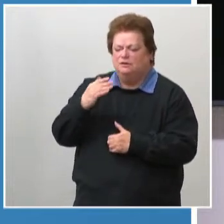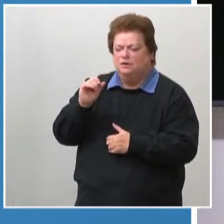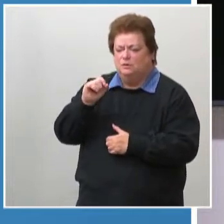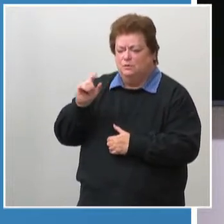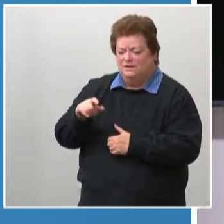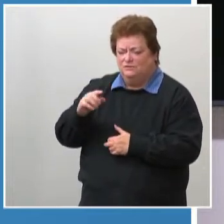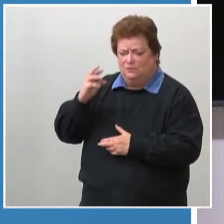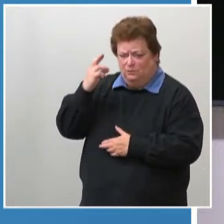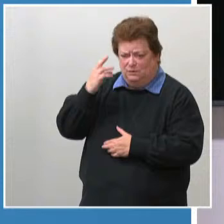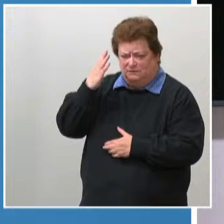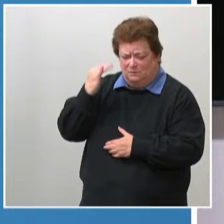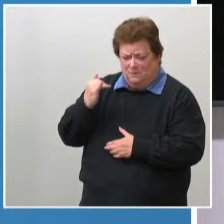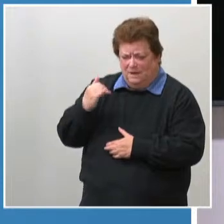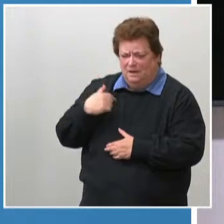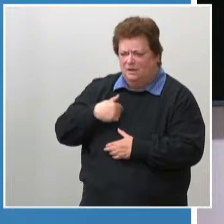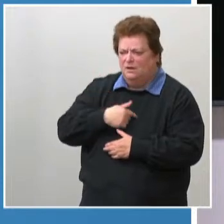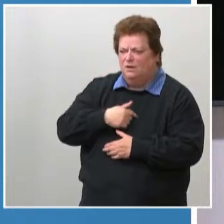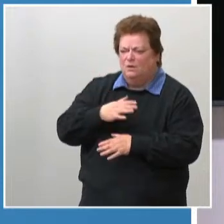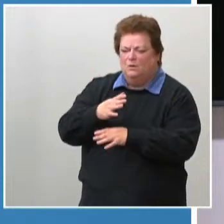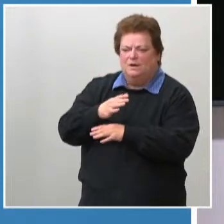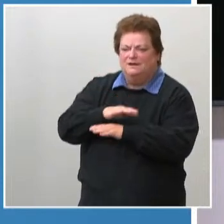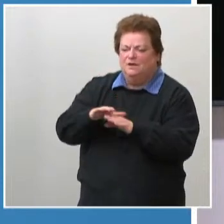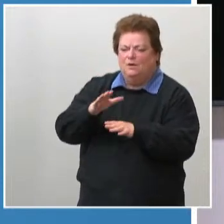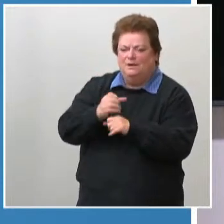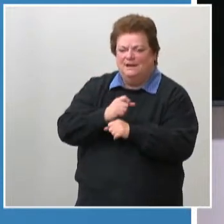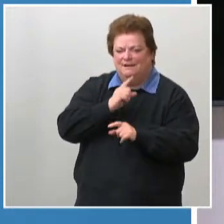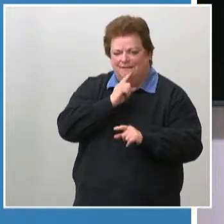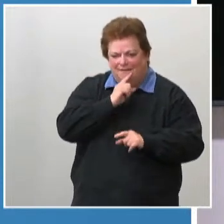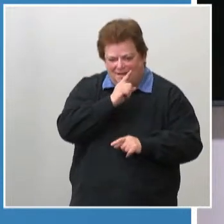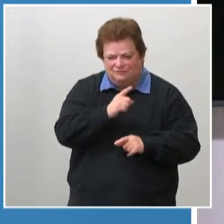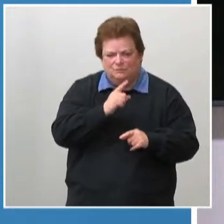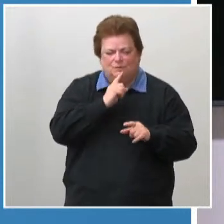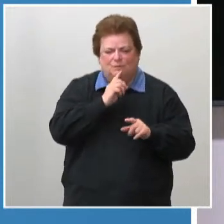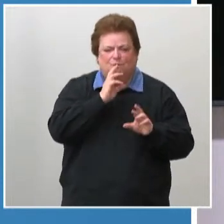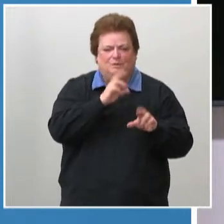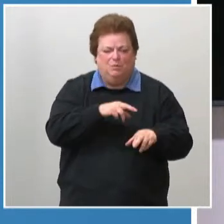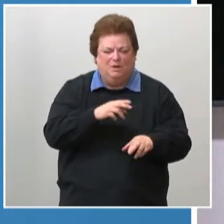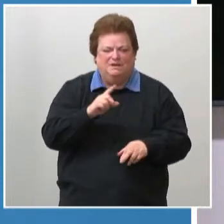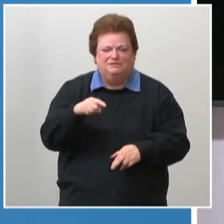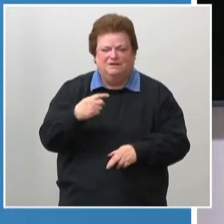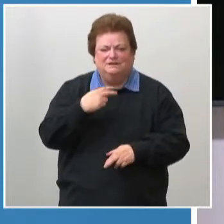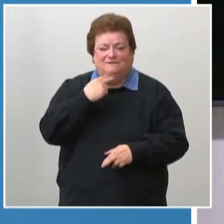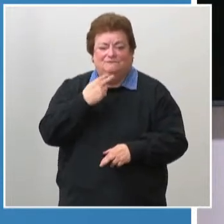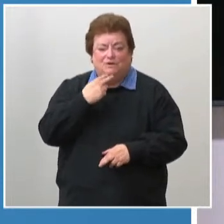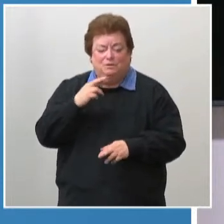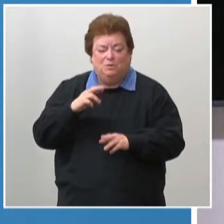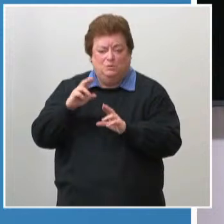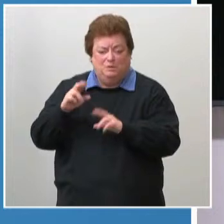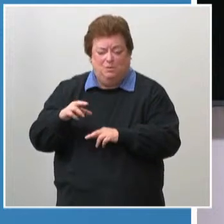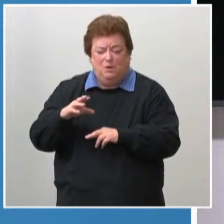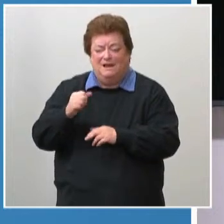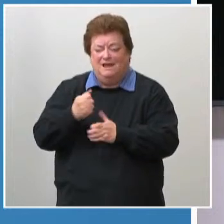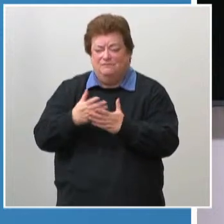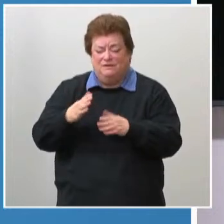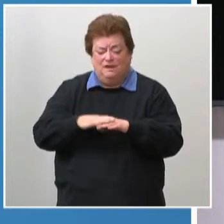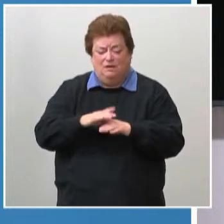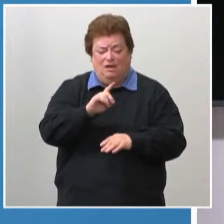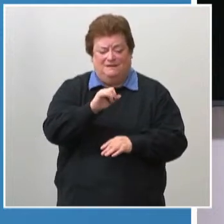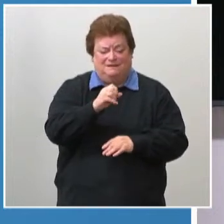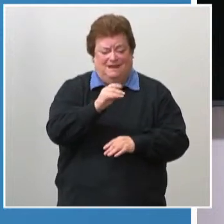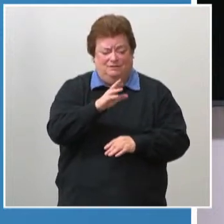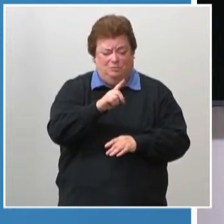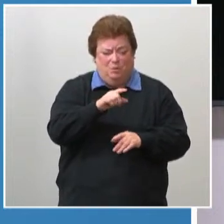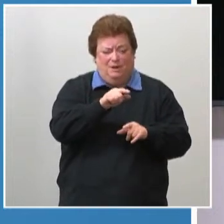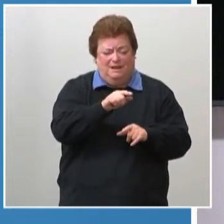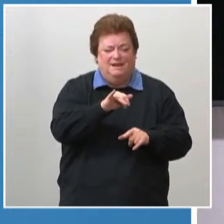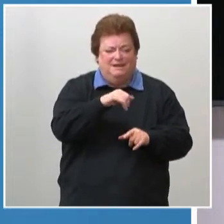The reason is we don't actually get a report. It's just a verbal report, and everything we have in the dashboard is an